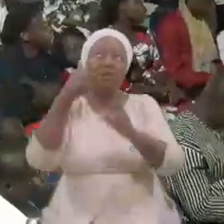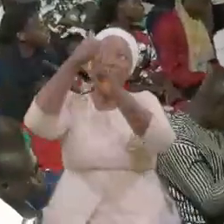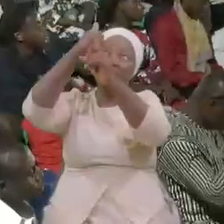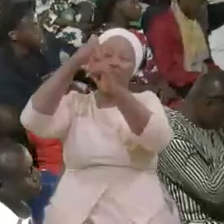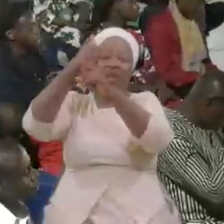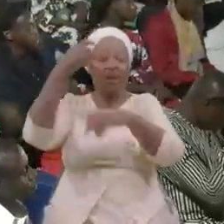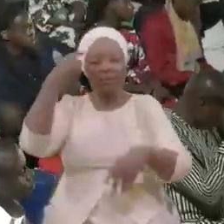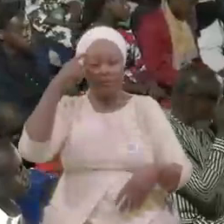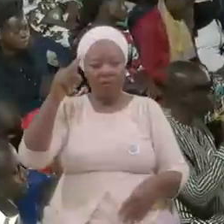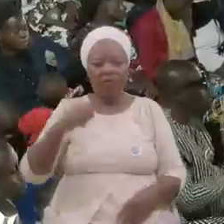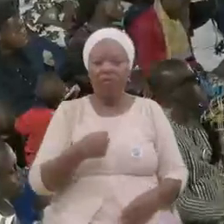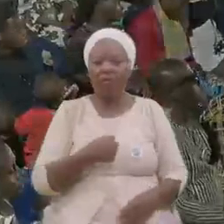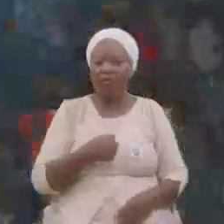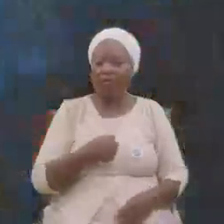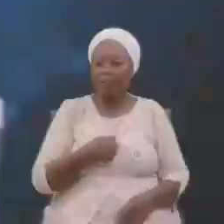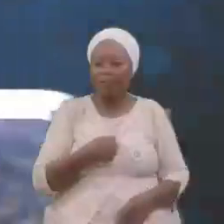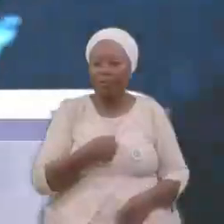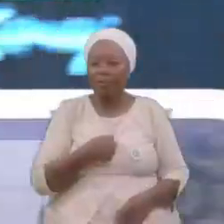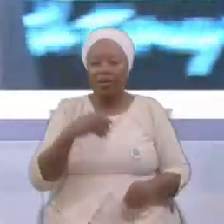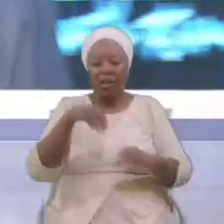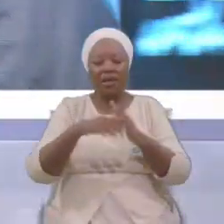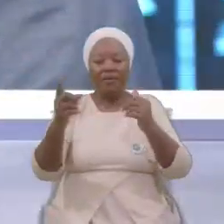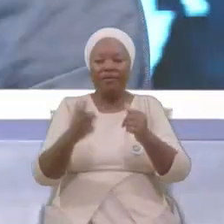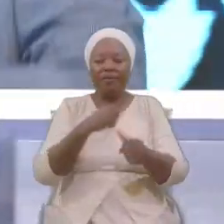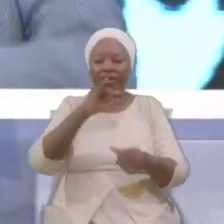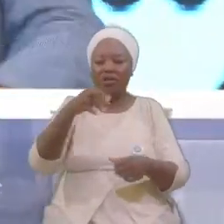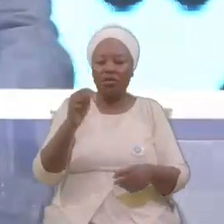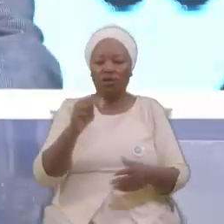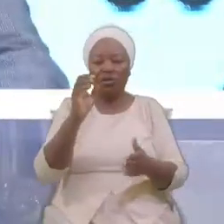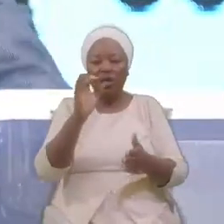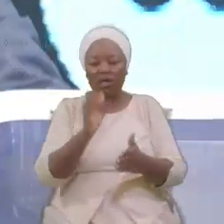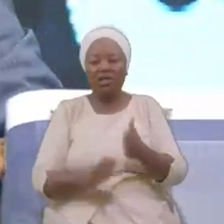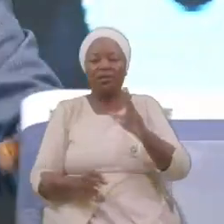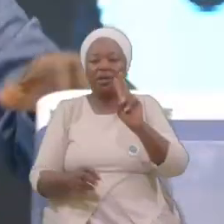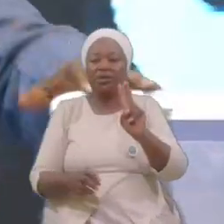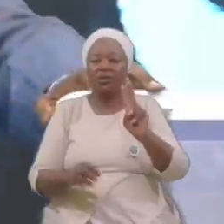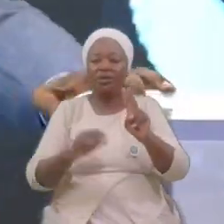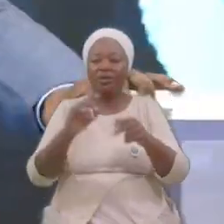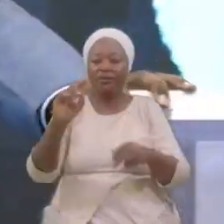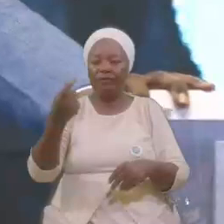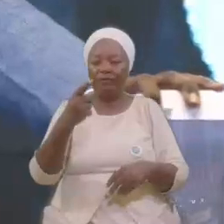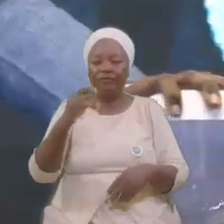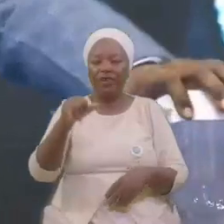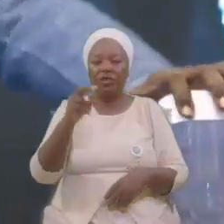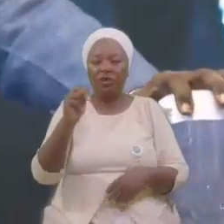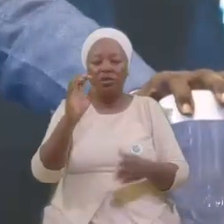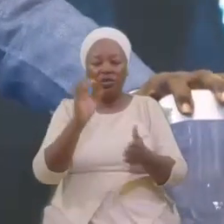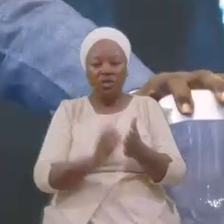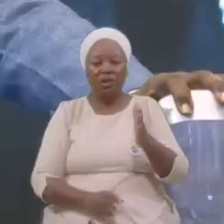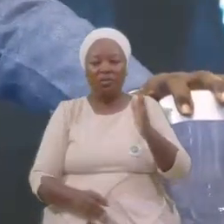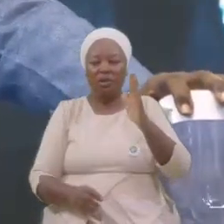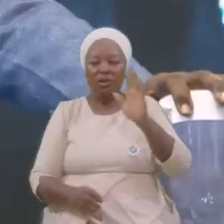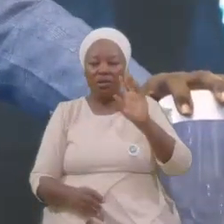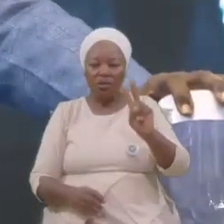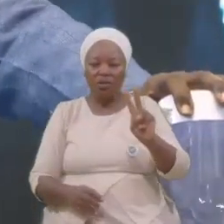himself for me. In 1 John chapter 2, here we're reading from verse 1. 1 John